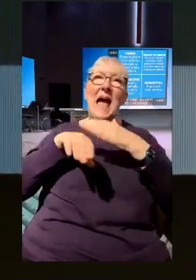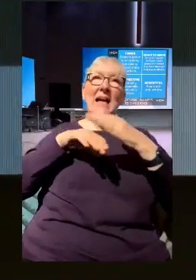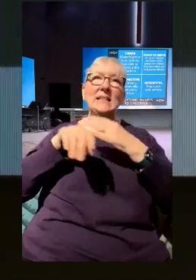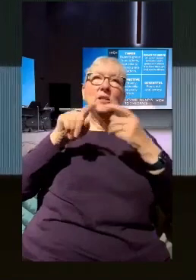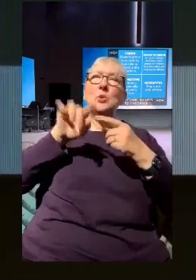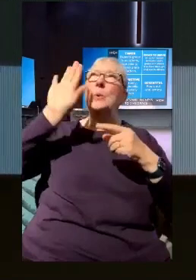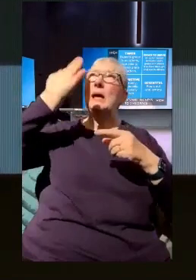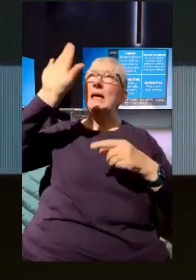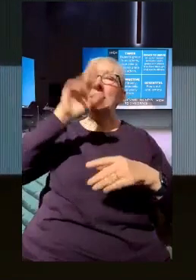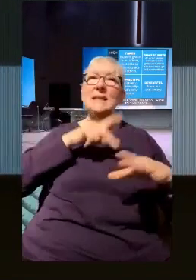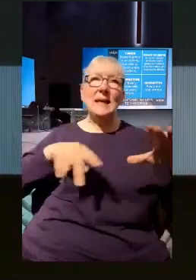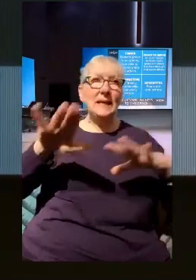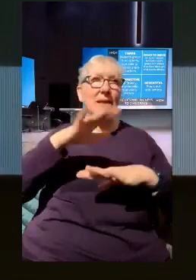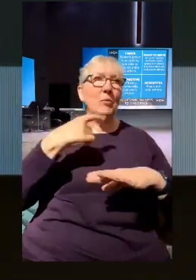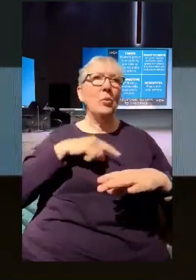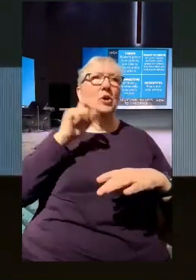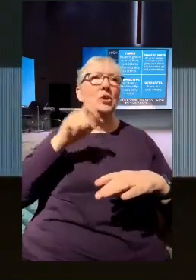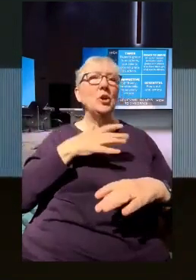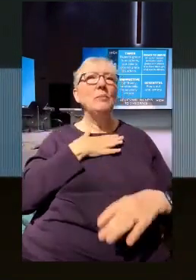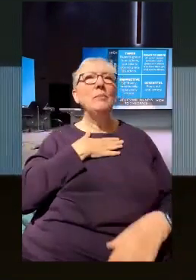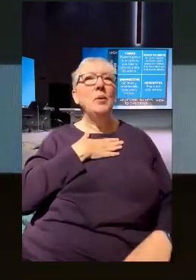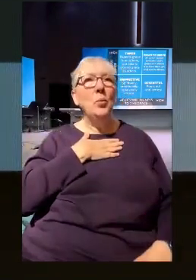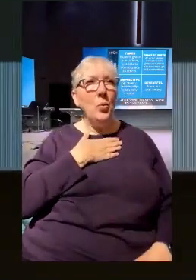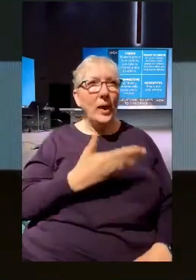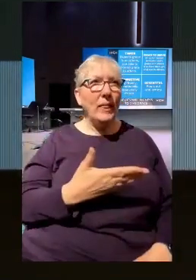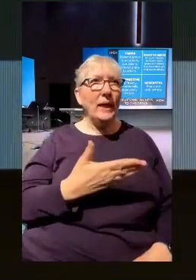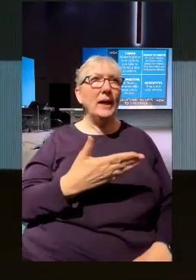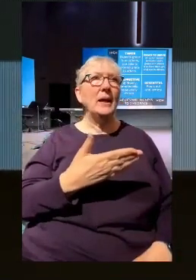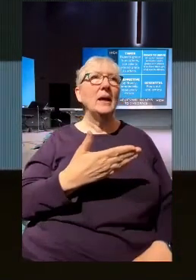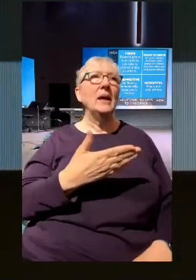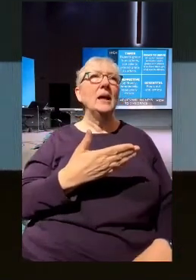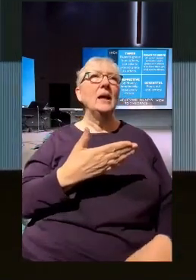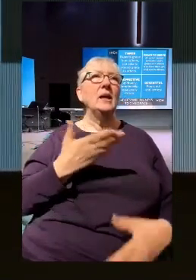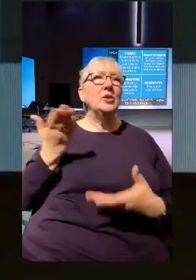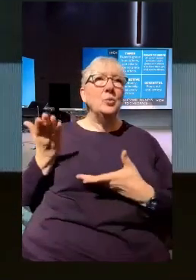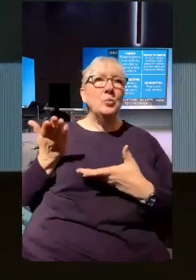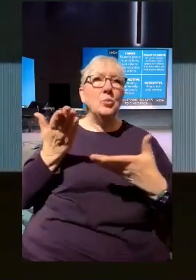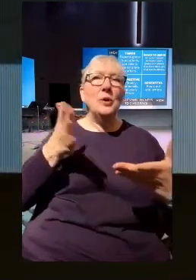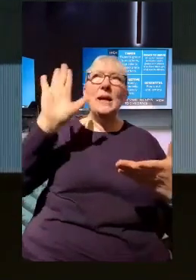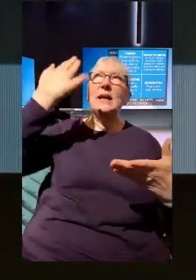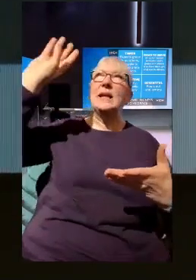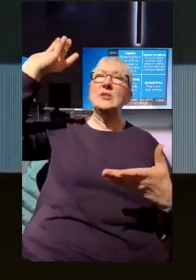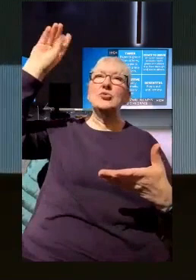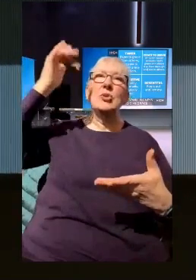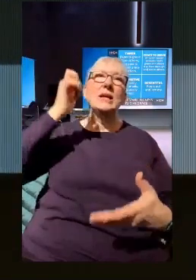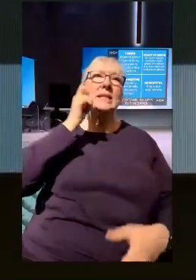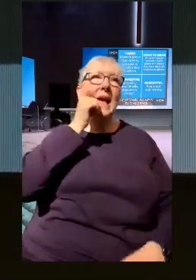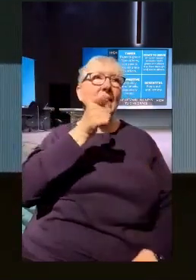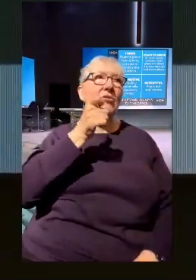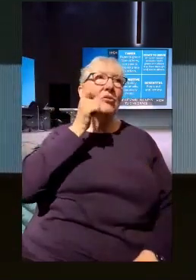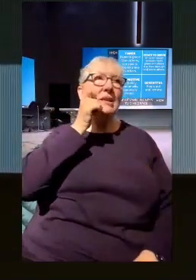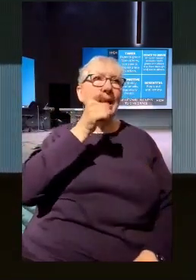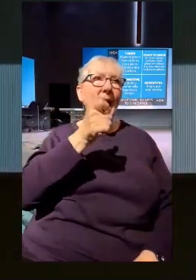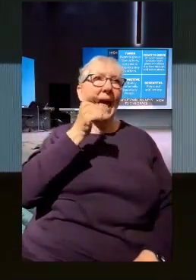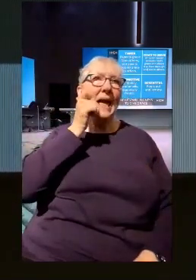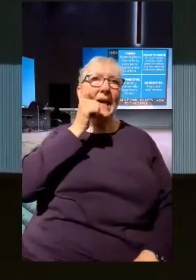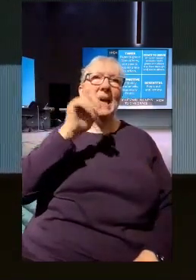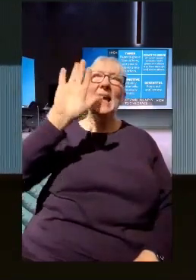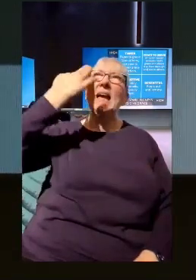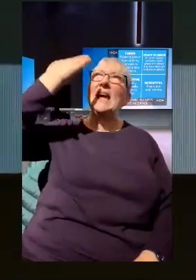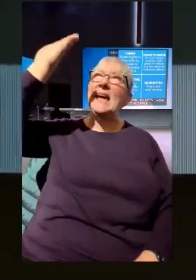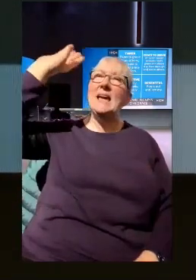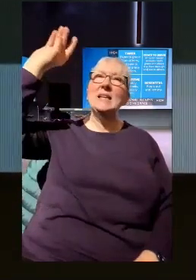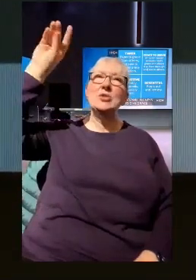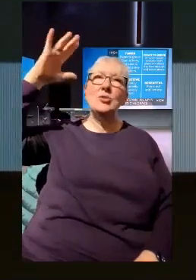we should be willing to be willing conduits of his grace every day. His grace, his humility, and